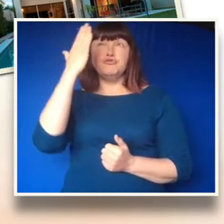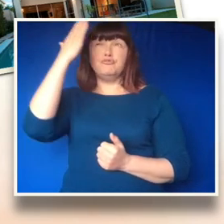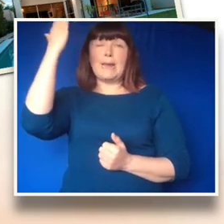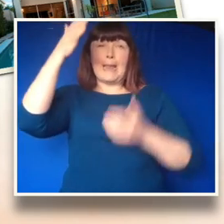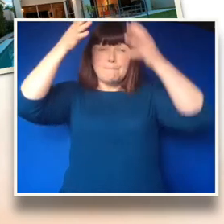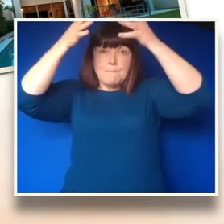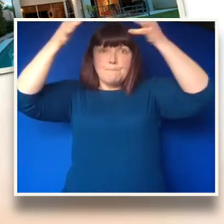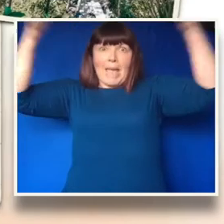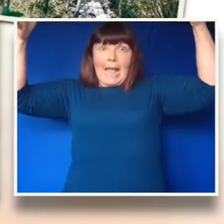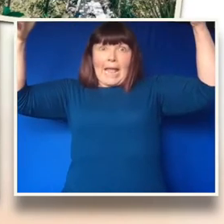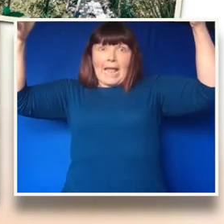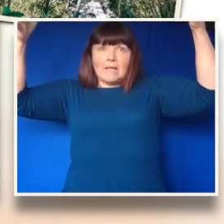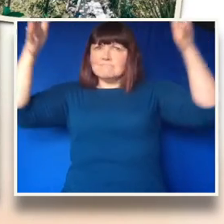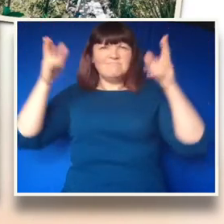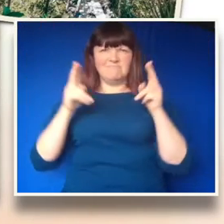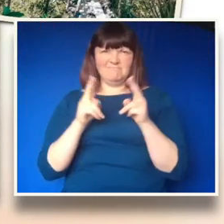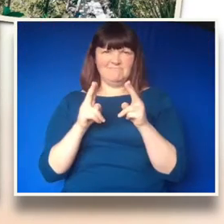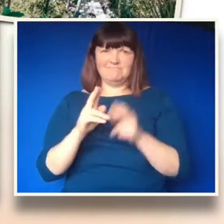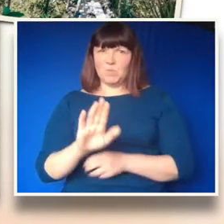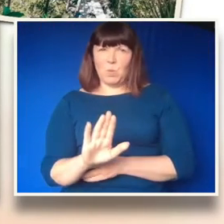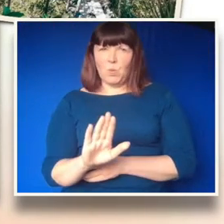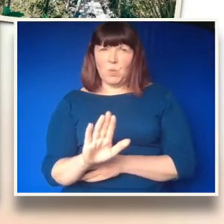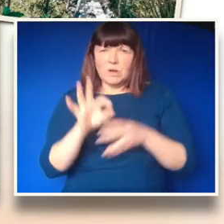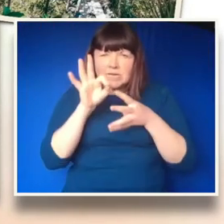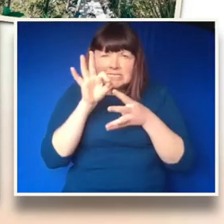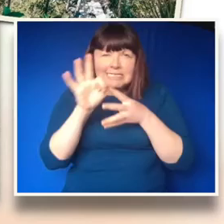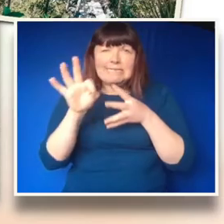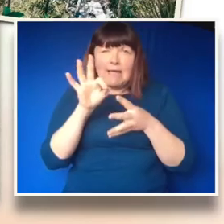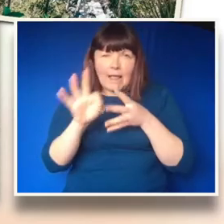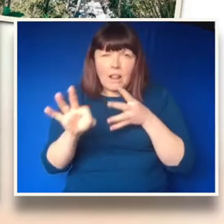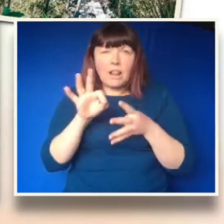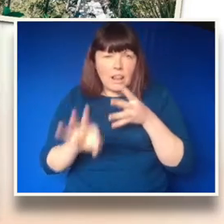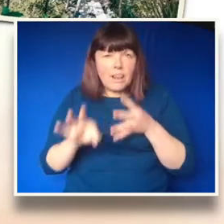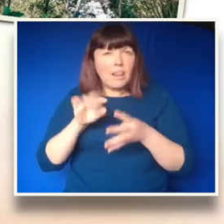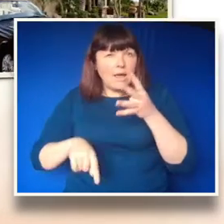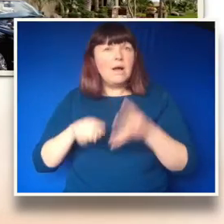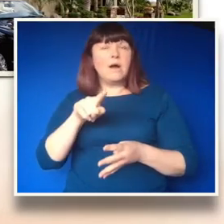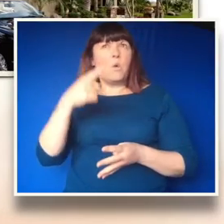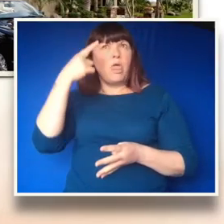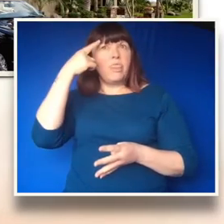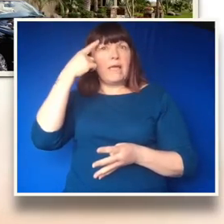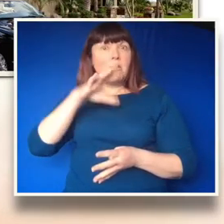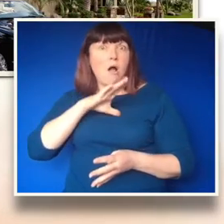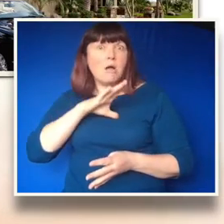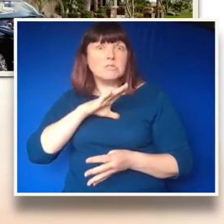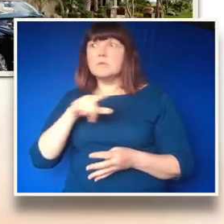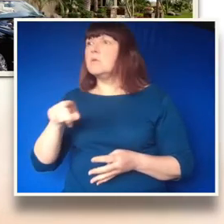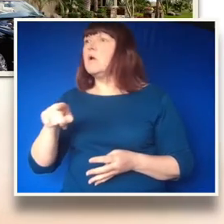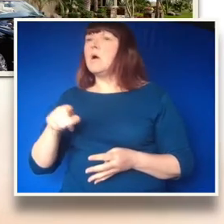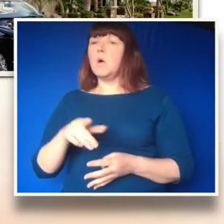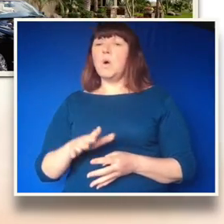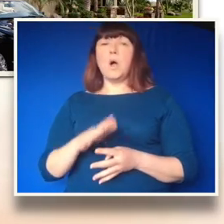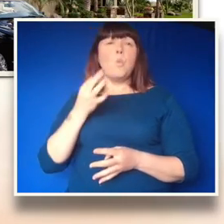There's no barriers. Really go into fine details if you can. Maybe think about the garden. Would you have a water feature? Would